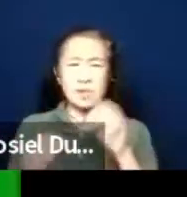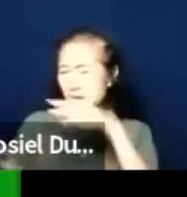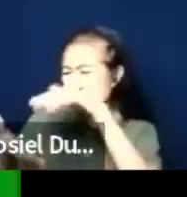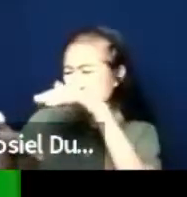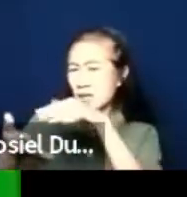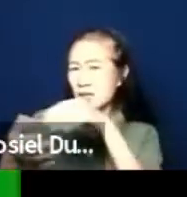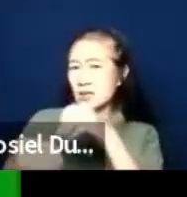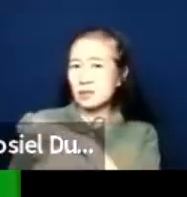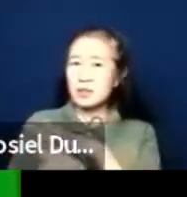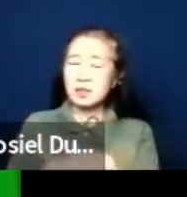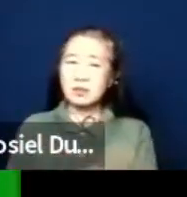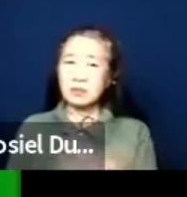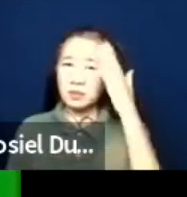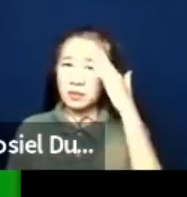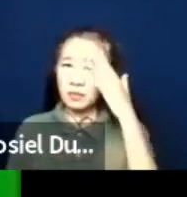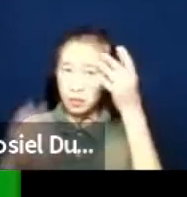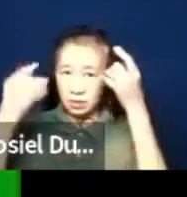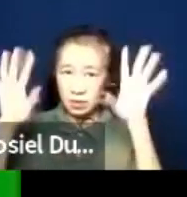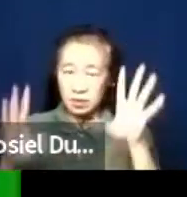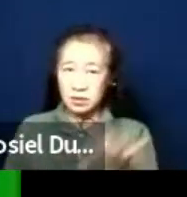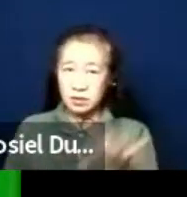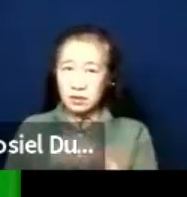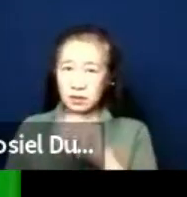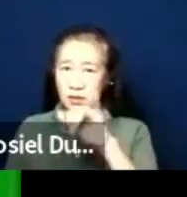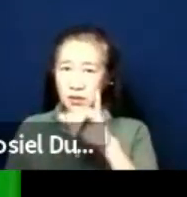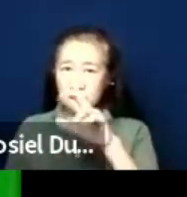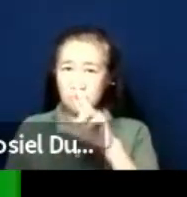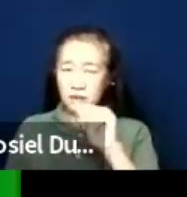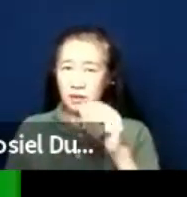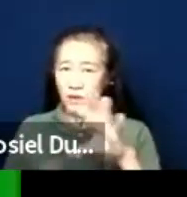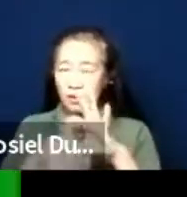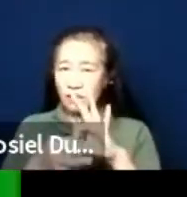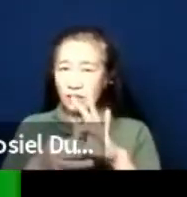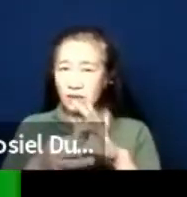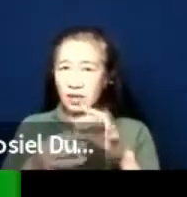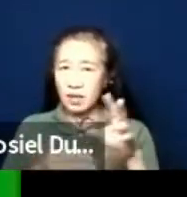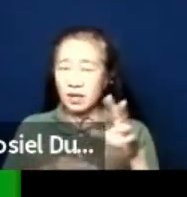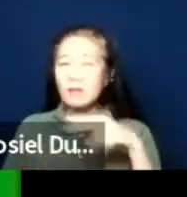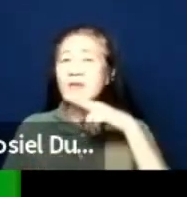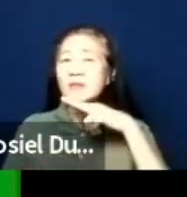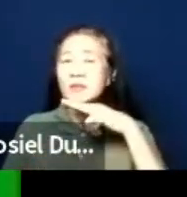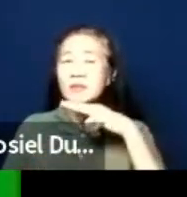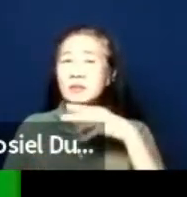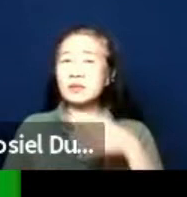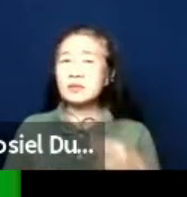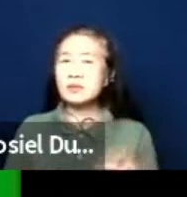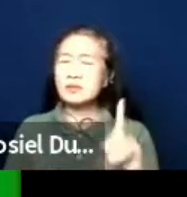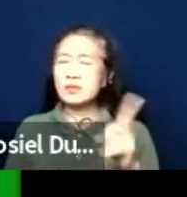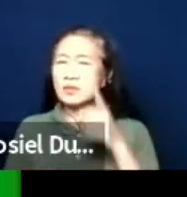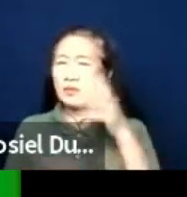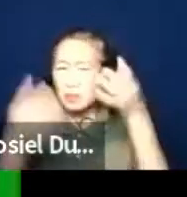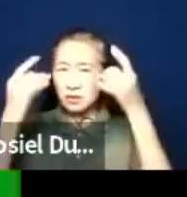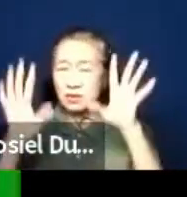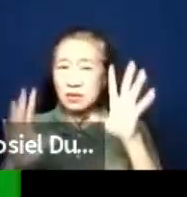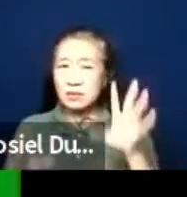a confirmed risk of aerosolization of the virus. So the jury's still out on what that actual risk is.